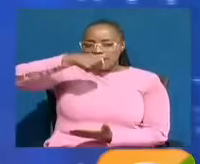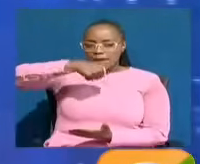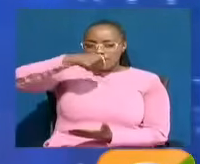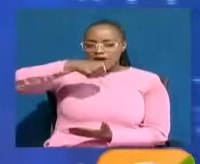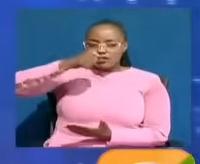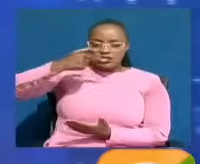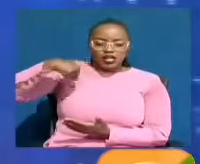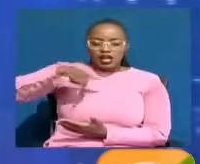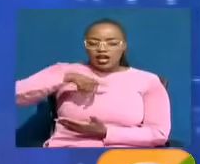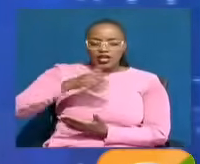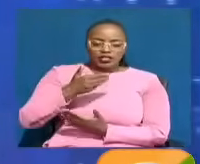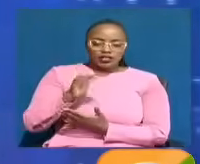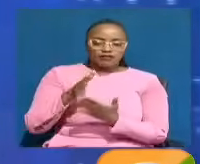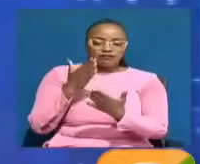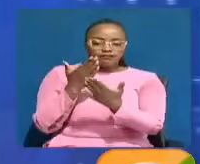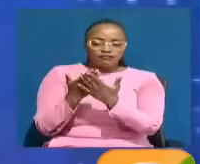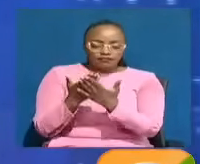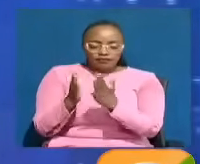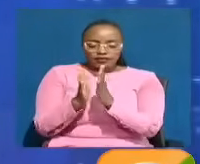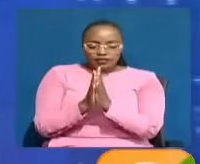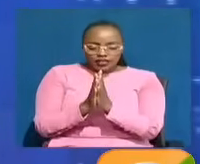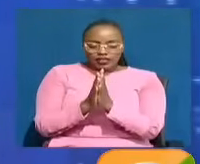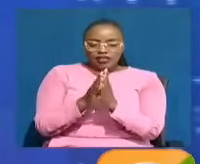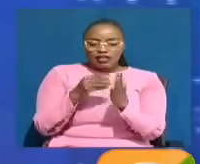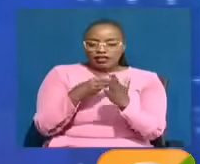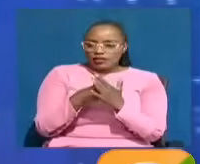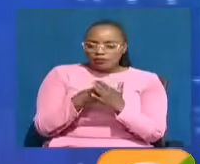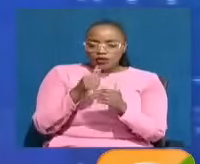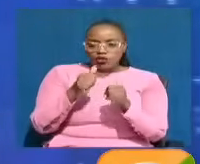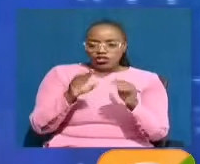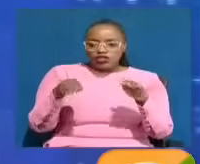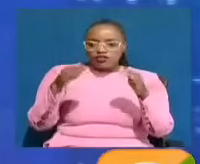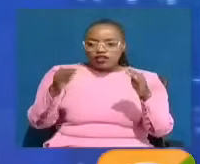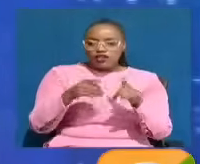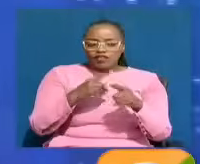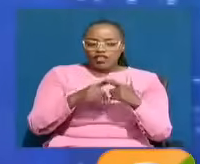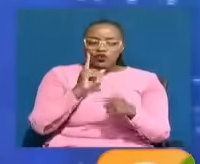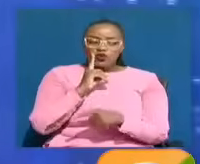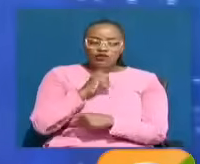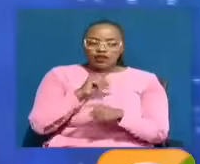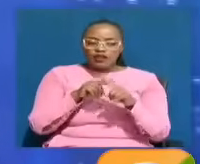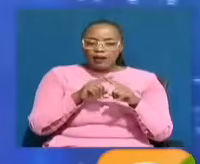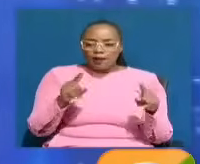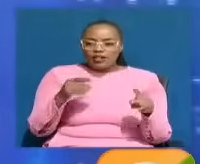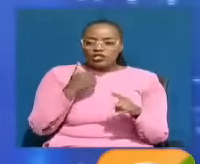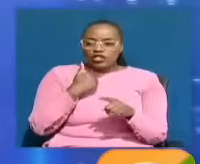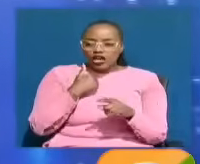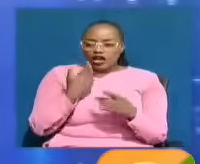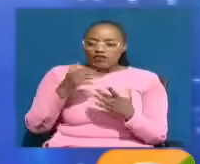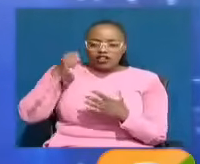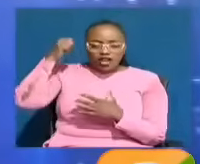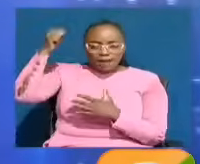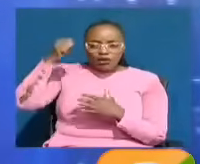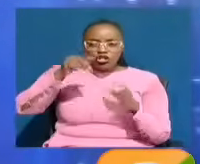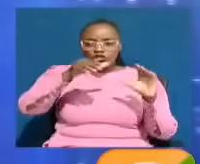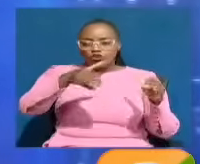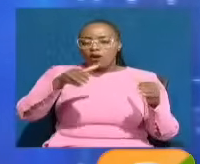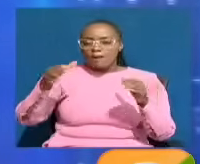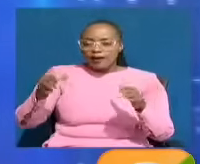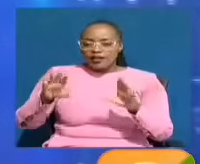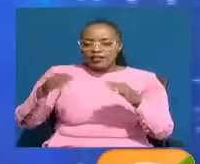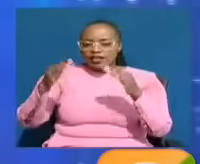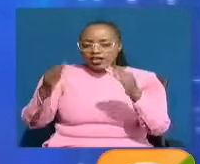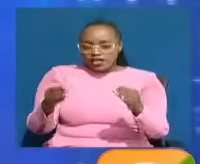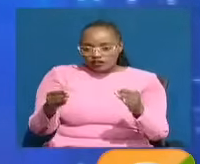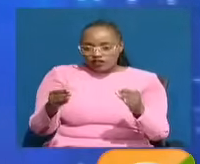made suggestions and recommendations for figures that can be given to complete the task, but we're relying on the political parties. Yeah. And they give